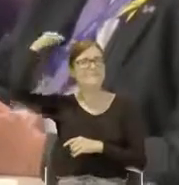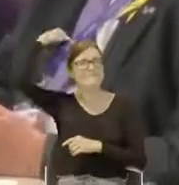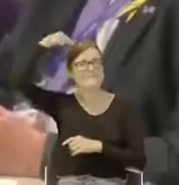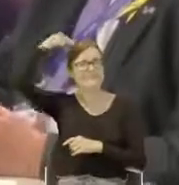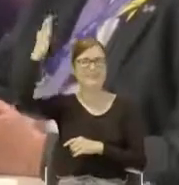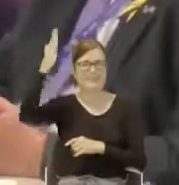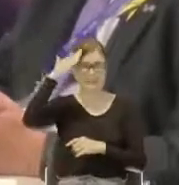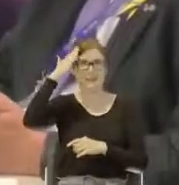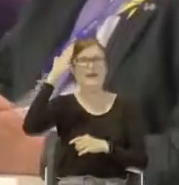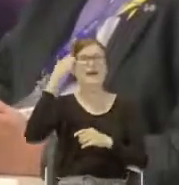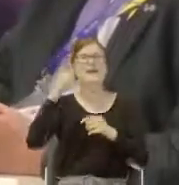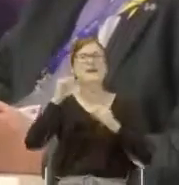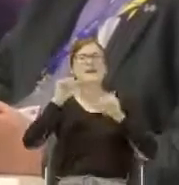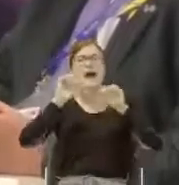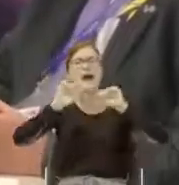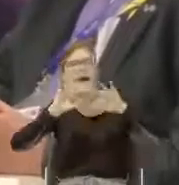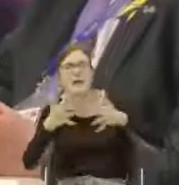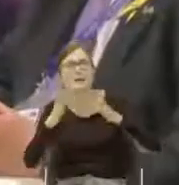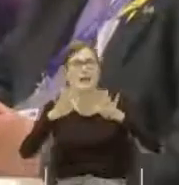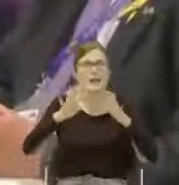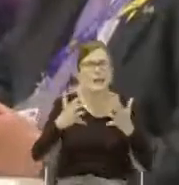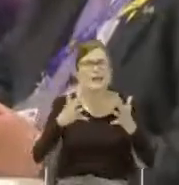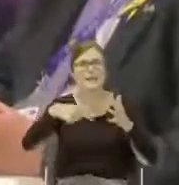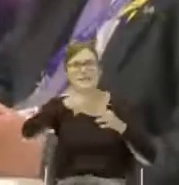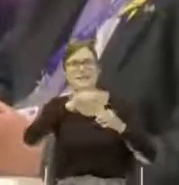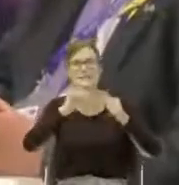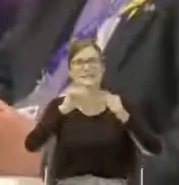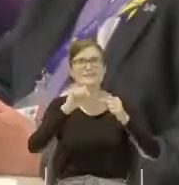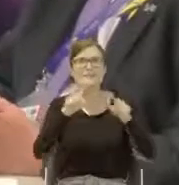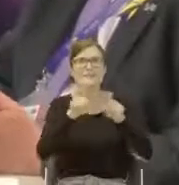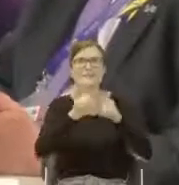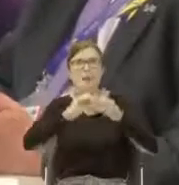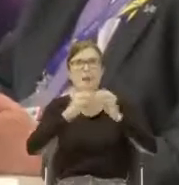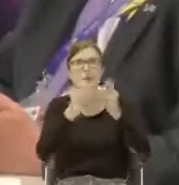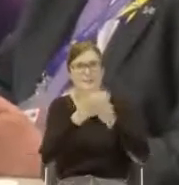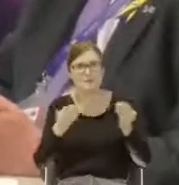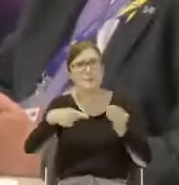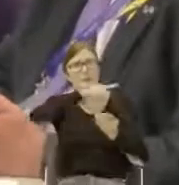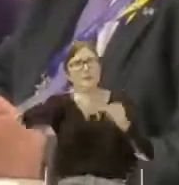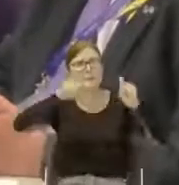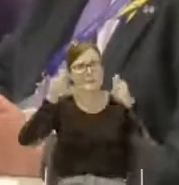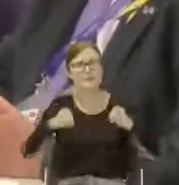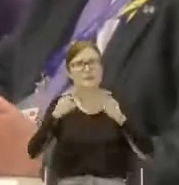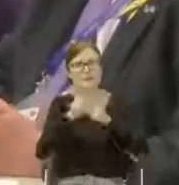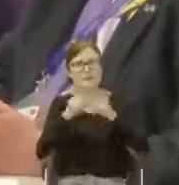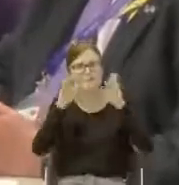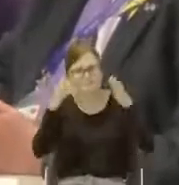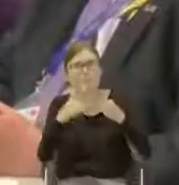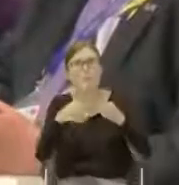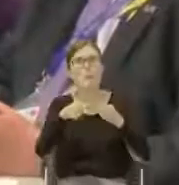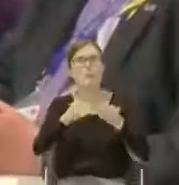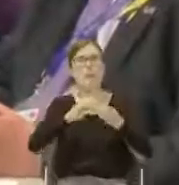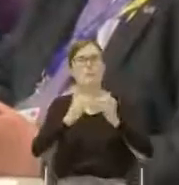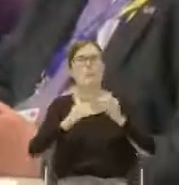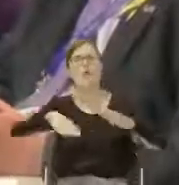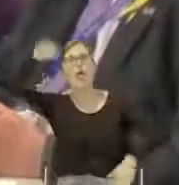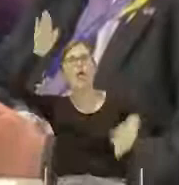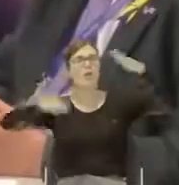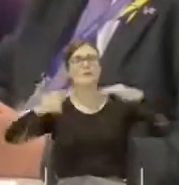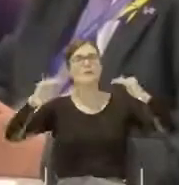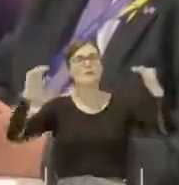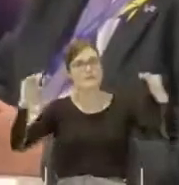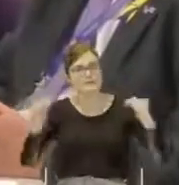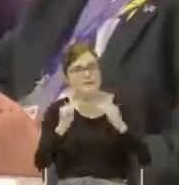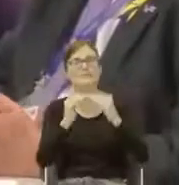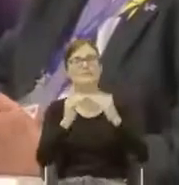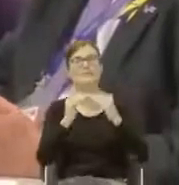build sustainable, inclusive and resilient societies. So I also, let me applaud to you all, fellowship